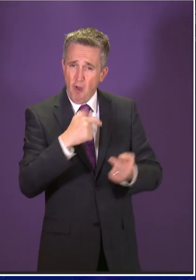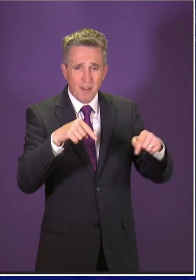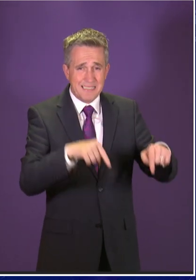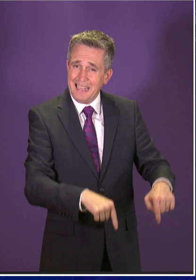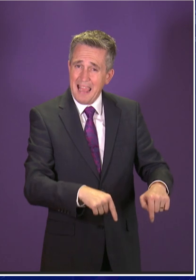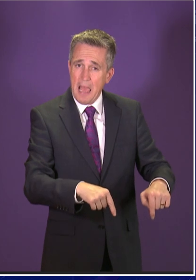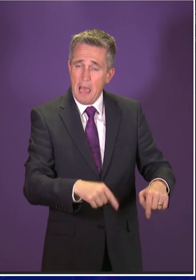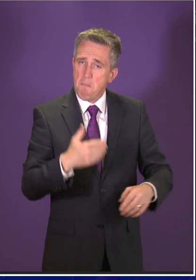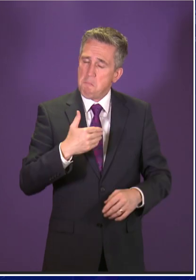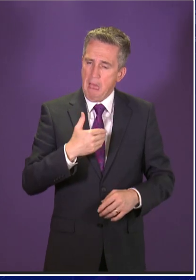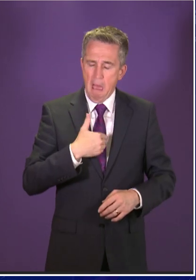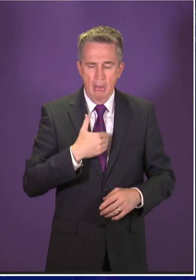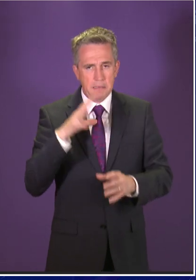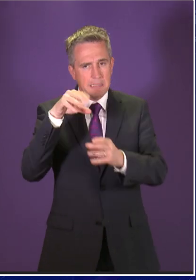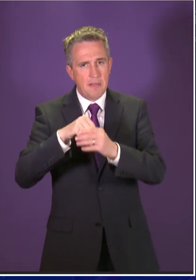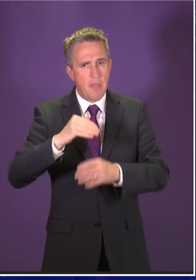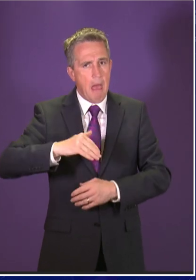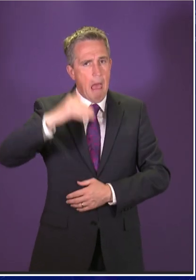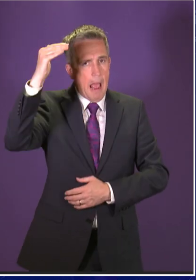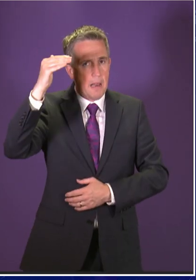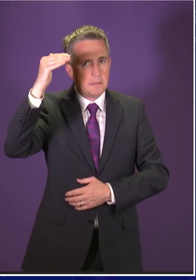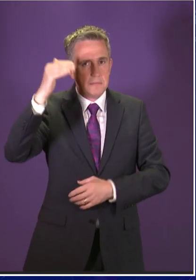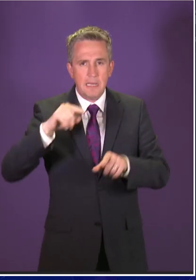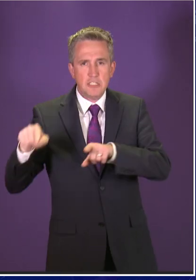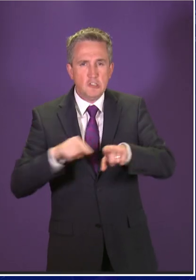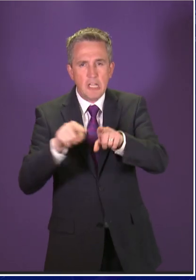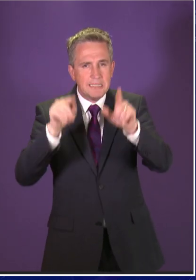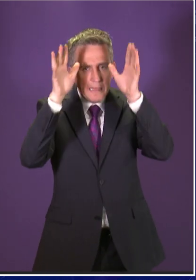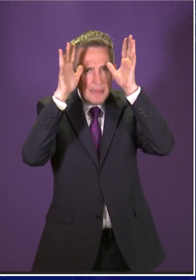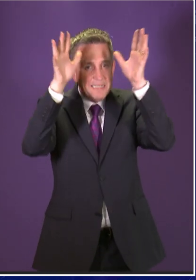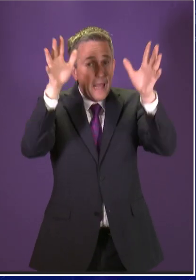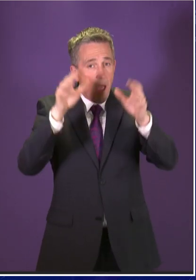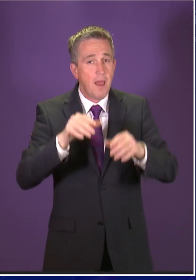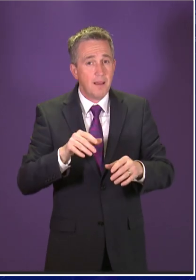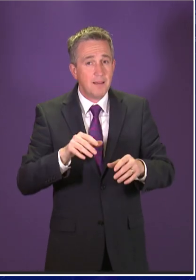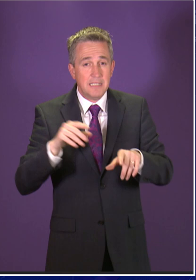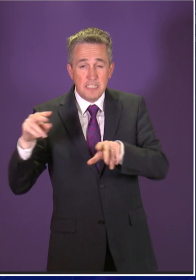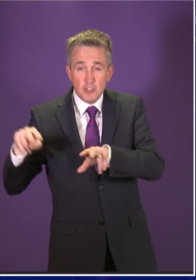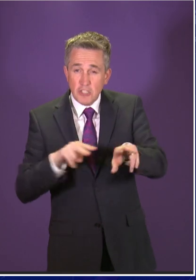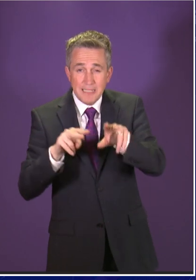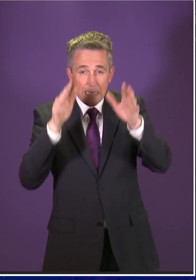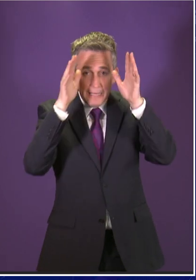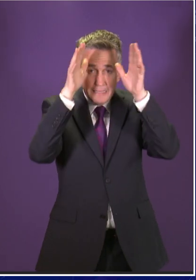My heart's in the Highlands, a-chasing the deer. Chasing